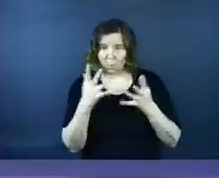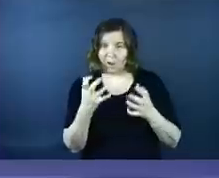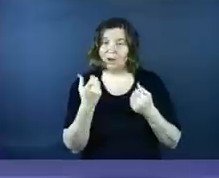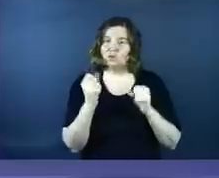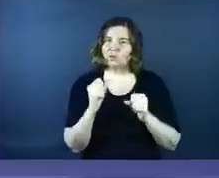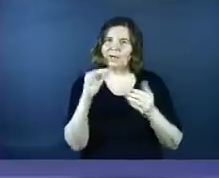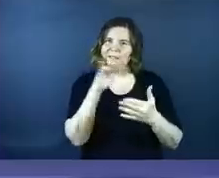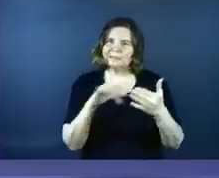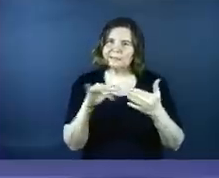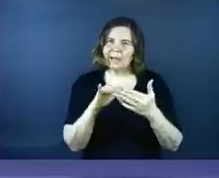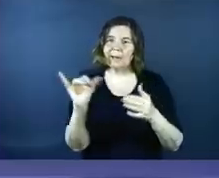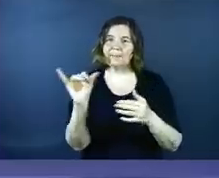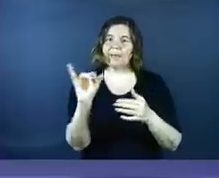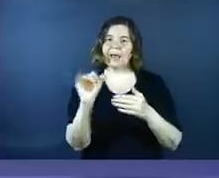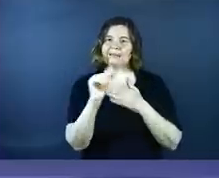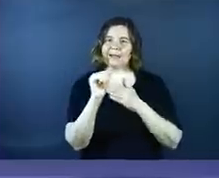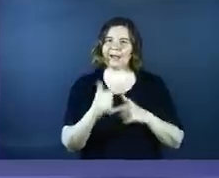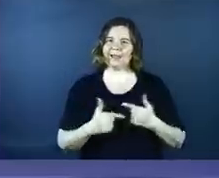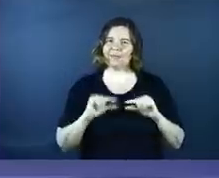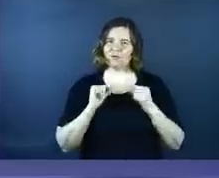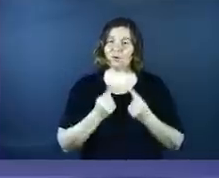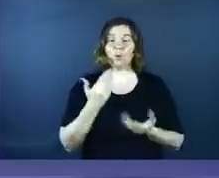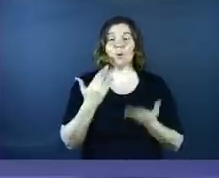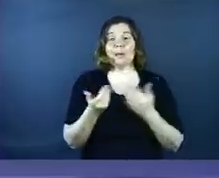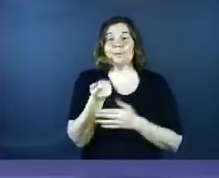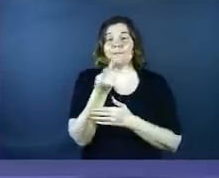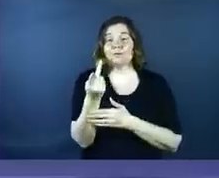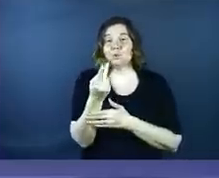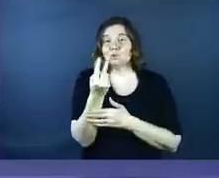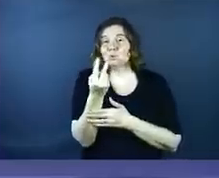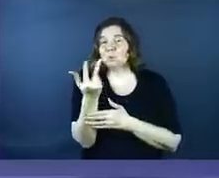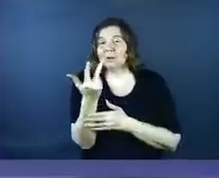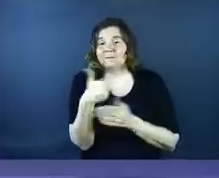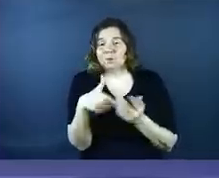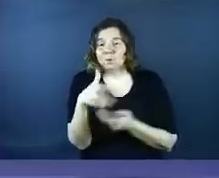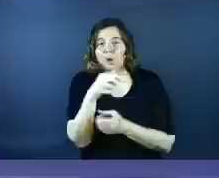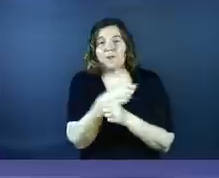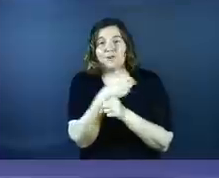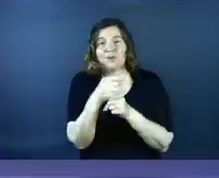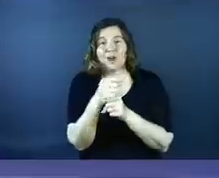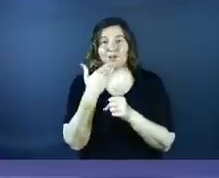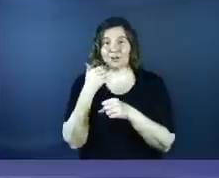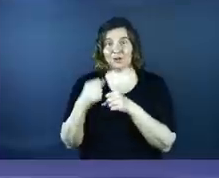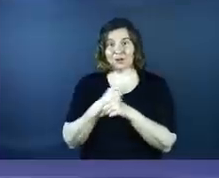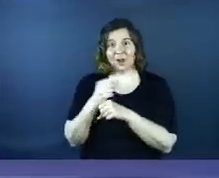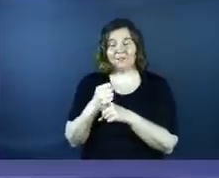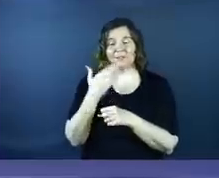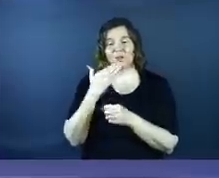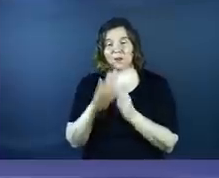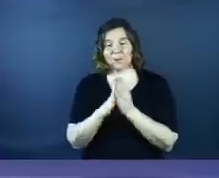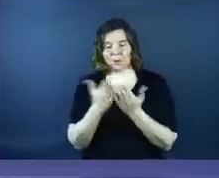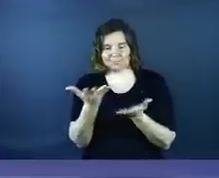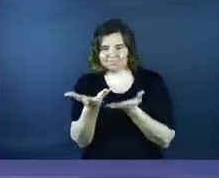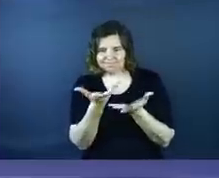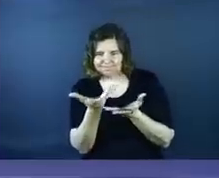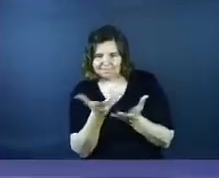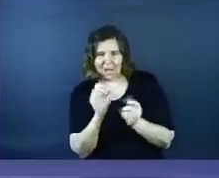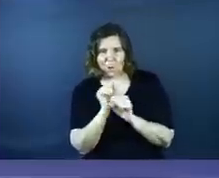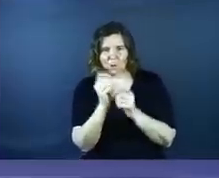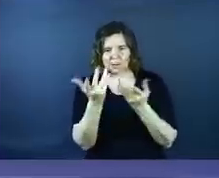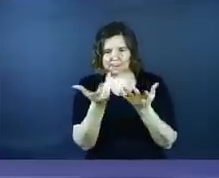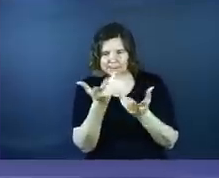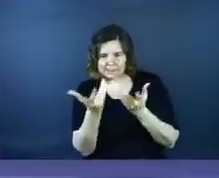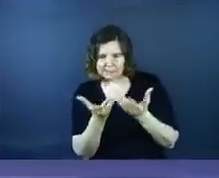try to study them as a life group, or maybe just a few of you over coffee, get some good coffee, right, and get a good book and work through that